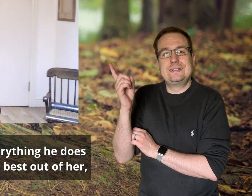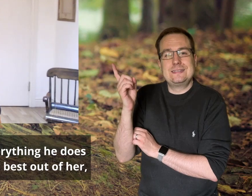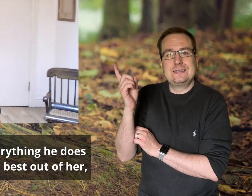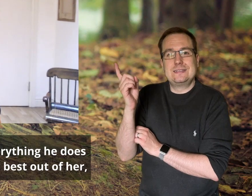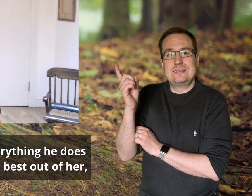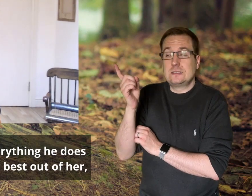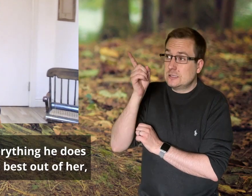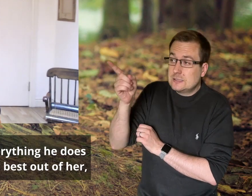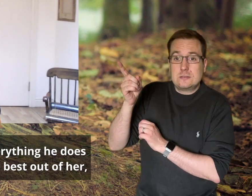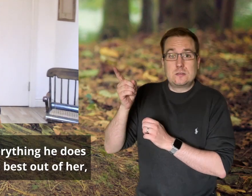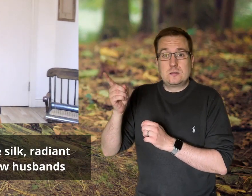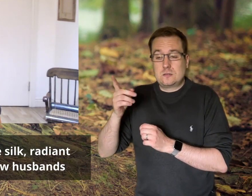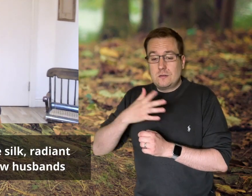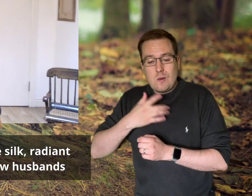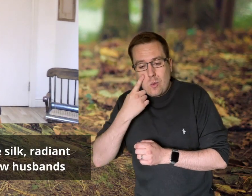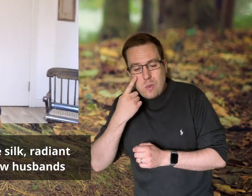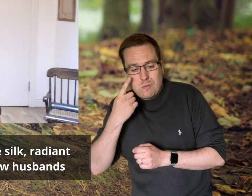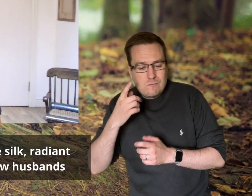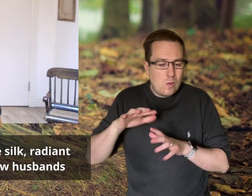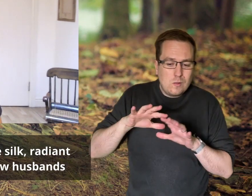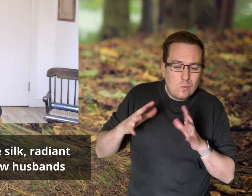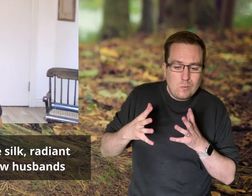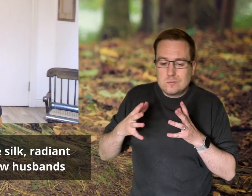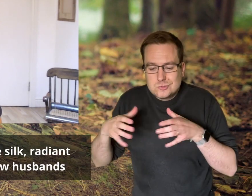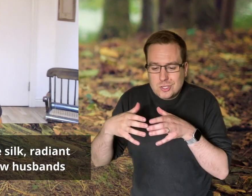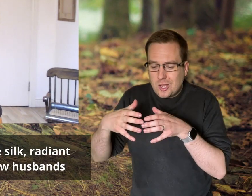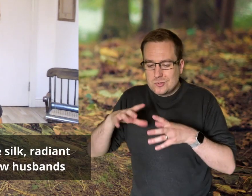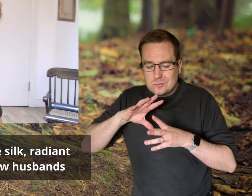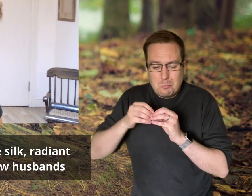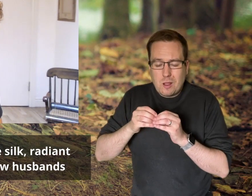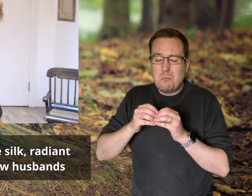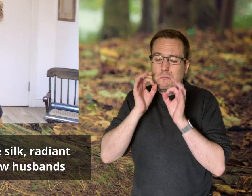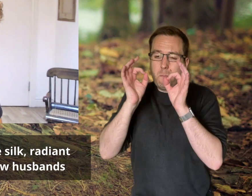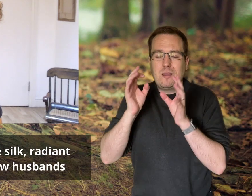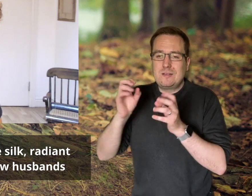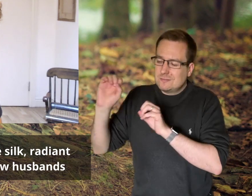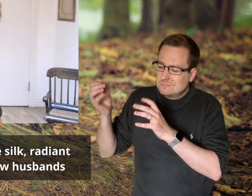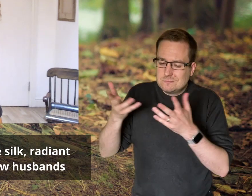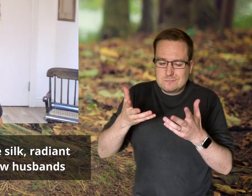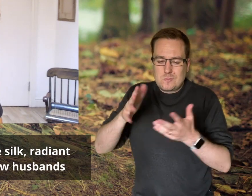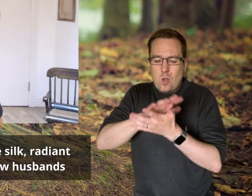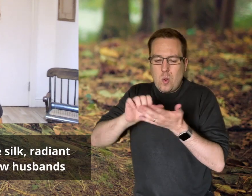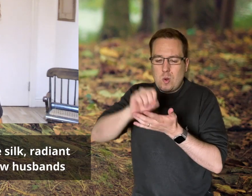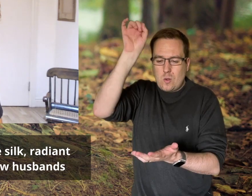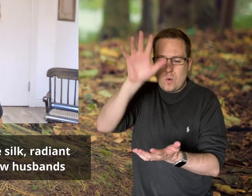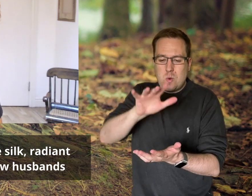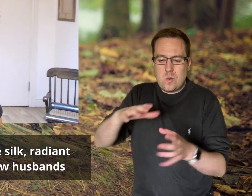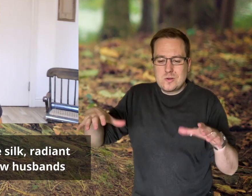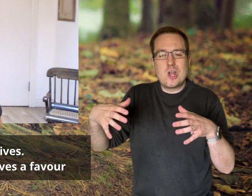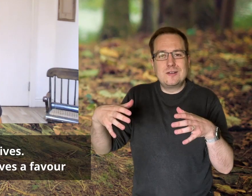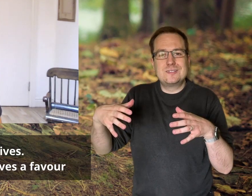bring the best out of her, dressing her in dazzling white silk, radiant with holiness. And that is